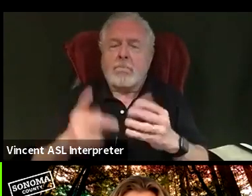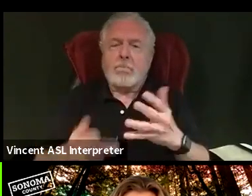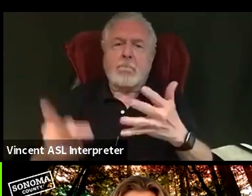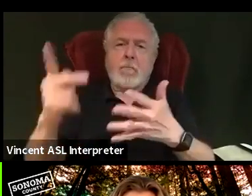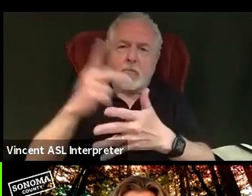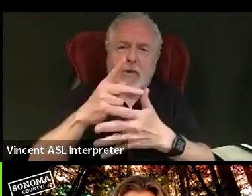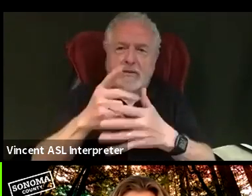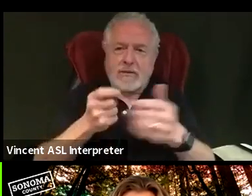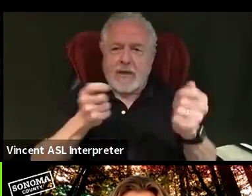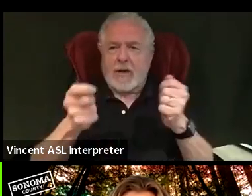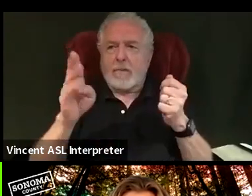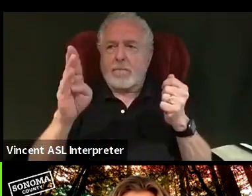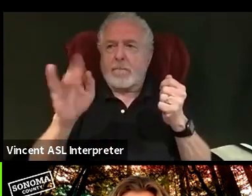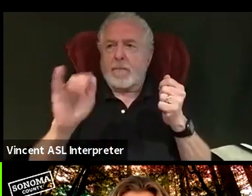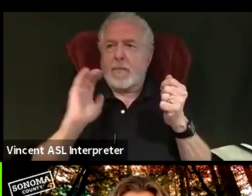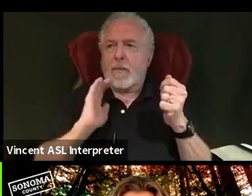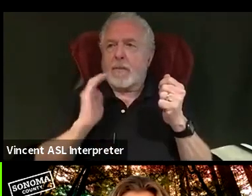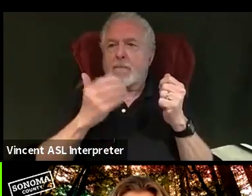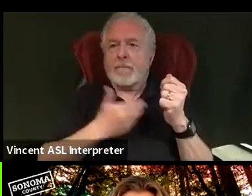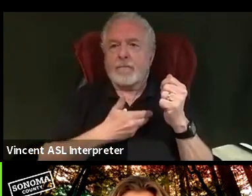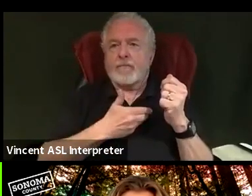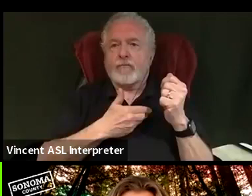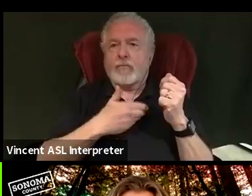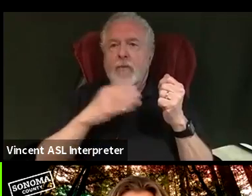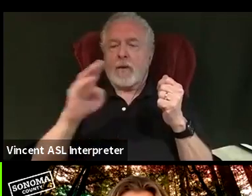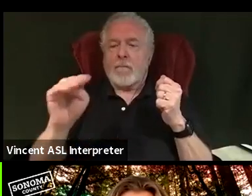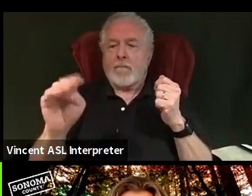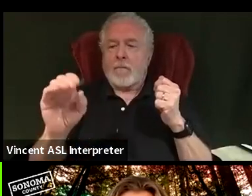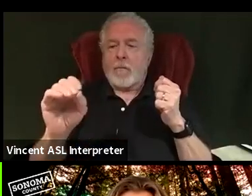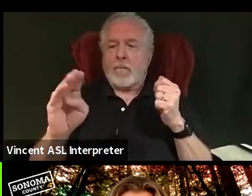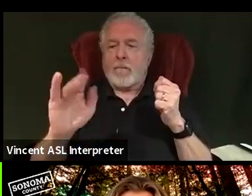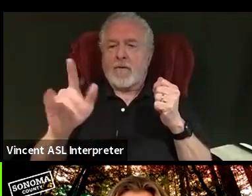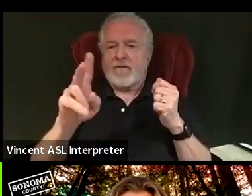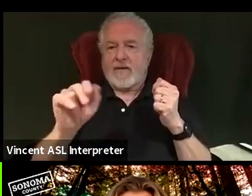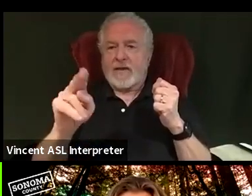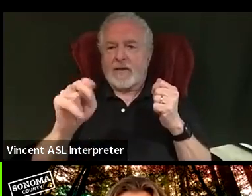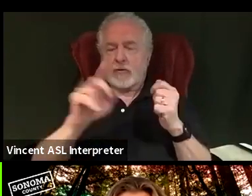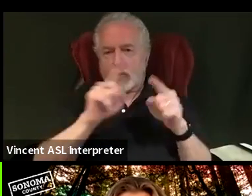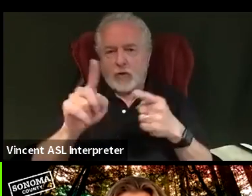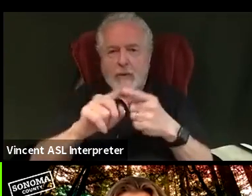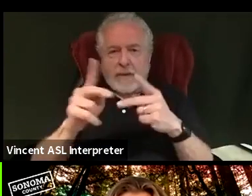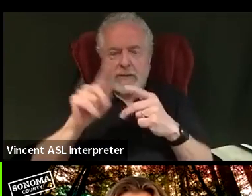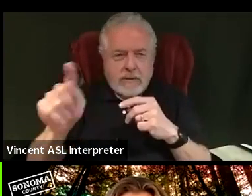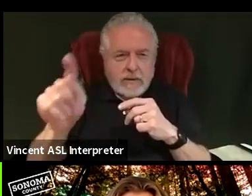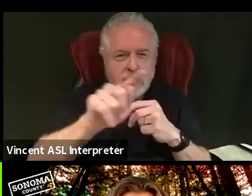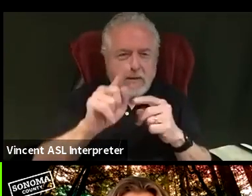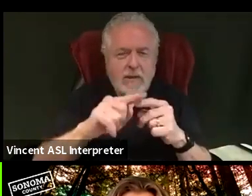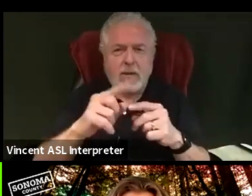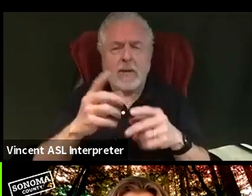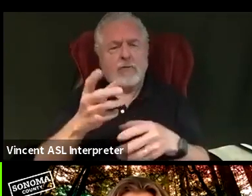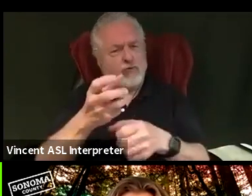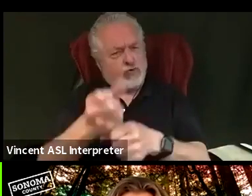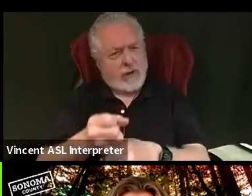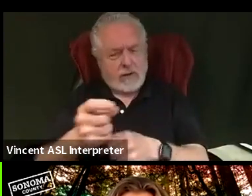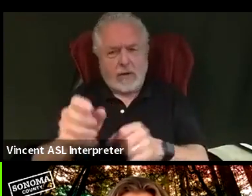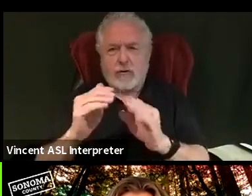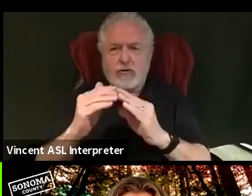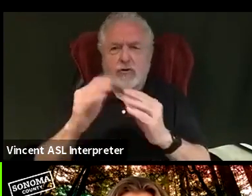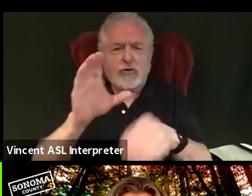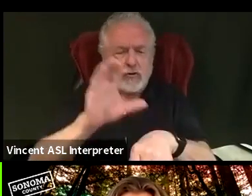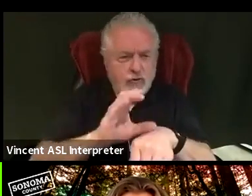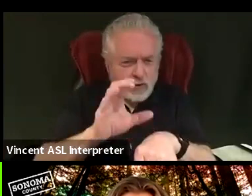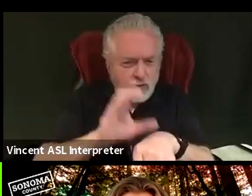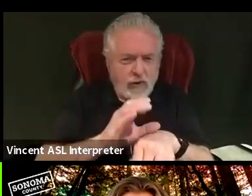primarily handled by our mobile vans, where we're going to go to places that are trusted in those communities,